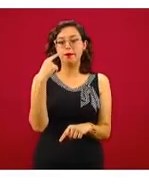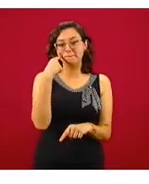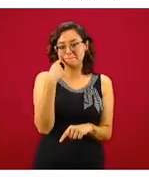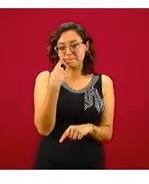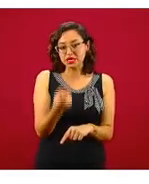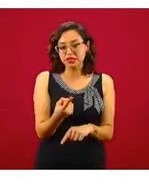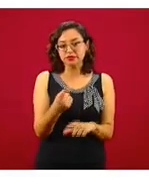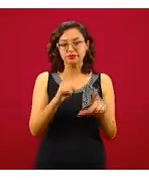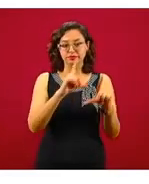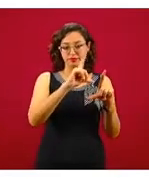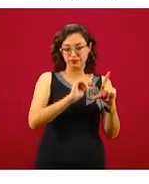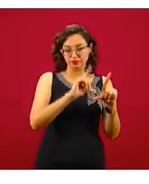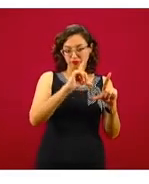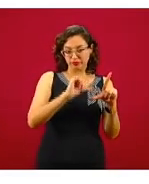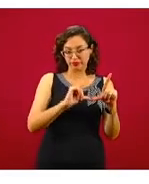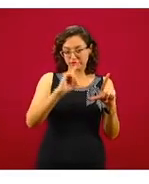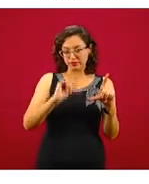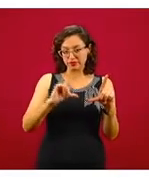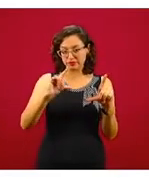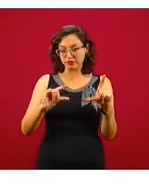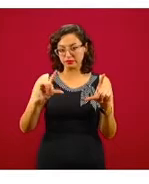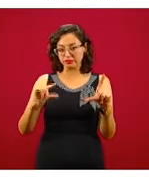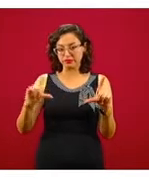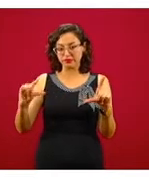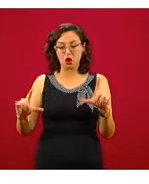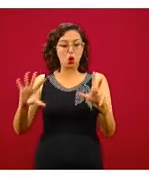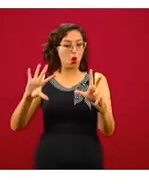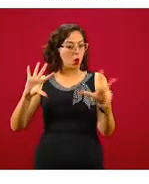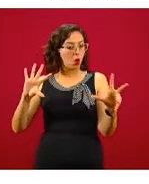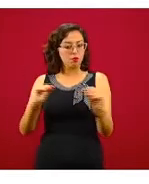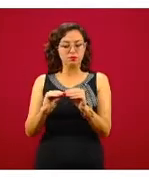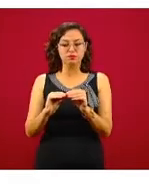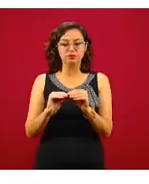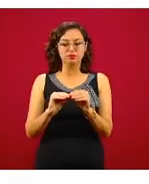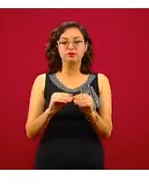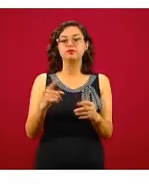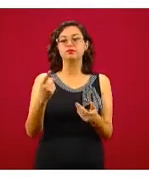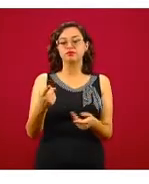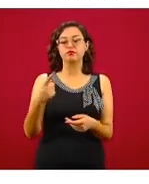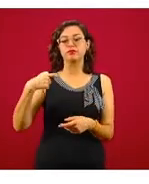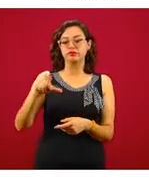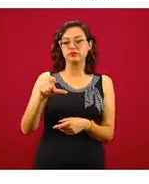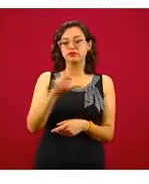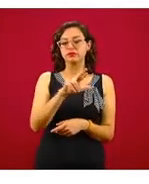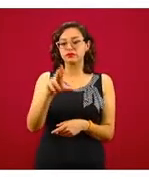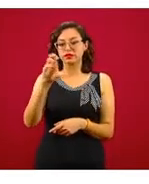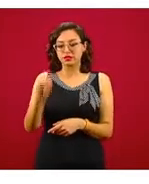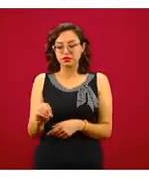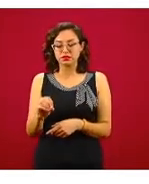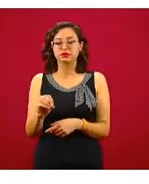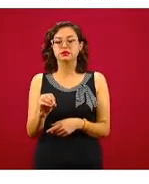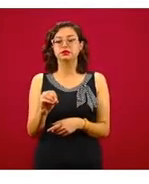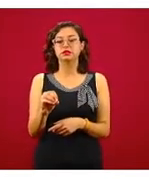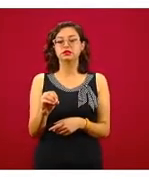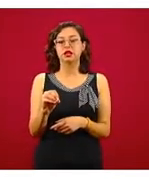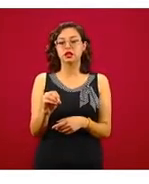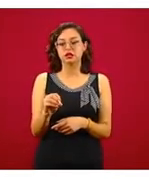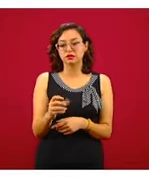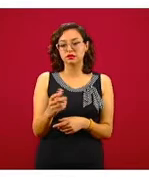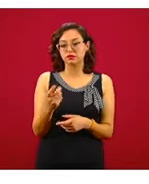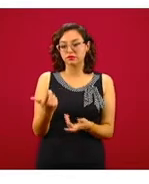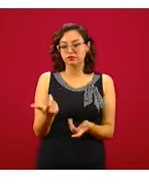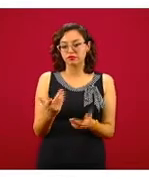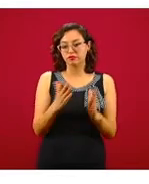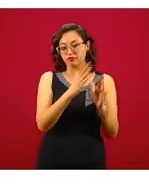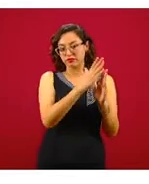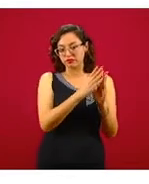las barras meaning they have de a casos higher acumulados concentration todas aquellas entidades a partir de Quintana of the Roo disease. hacia la izquierda Here we have the que ya same tienen